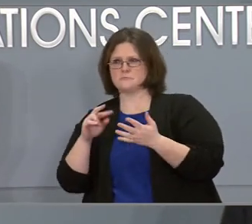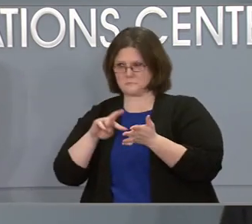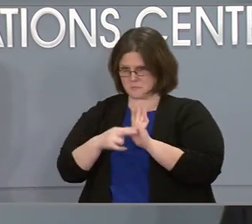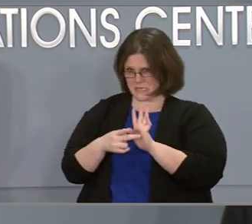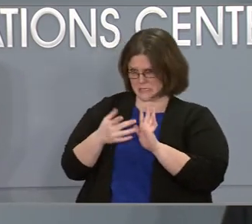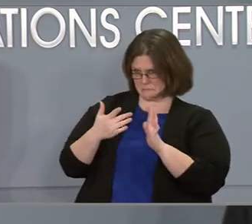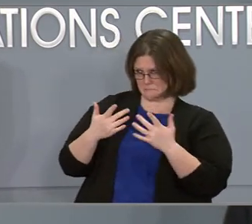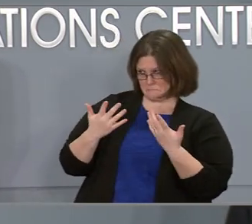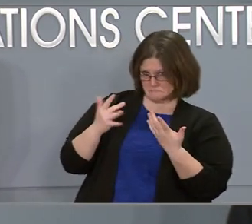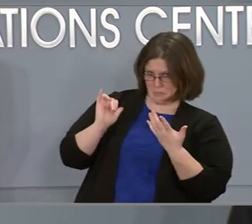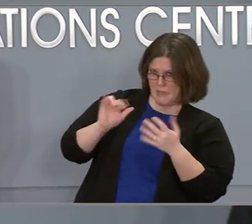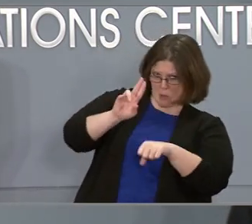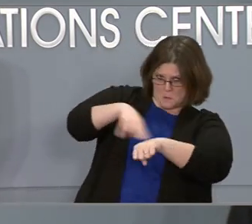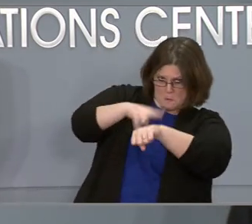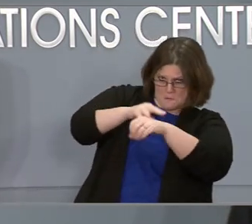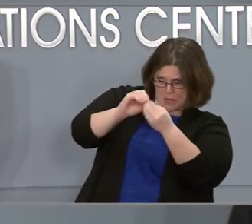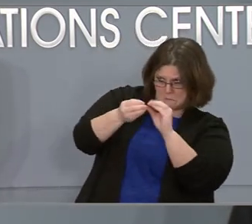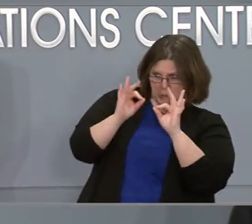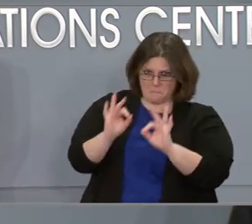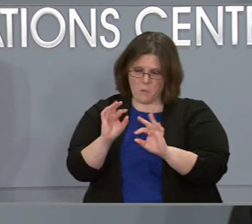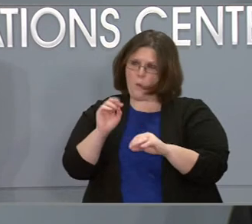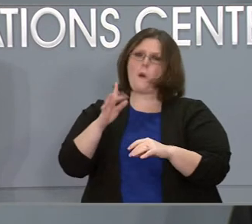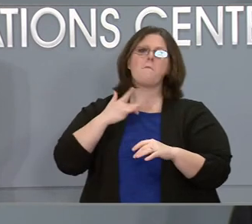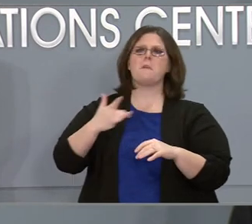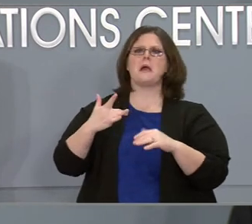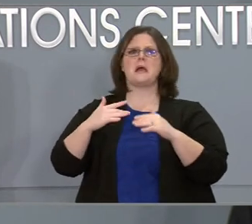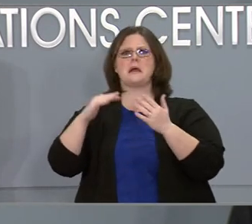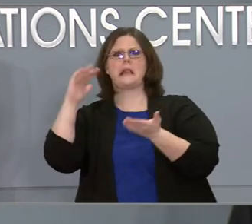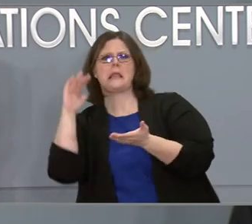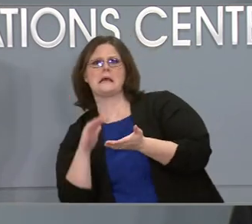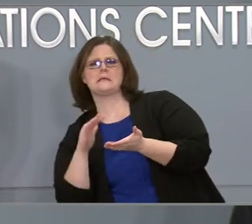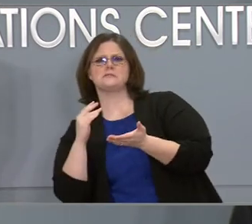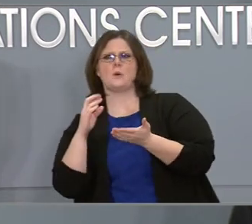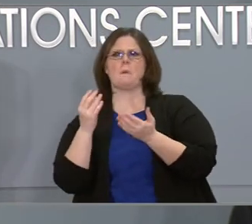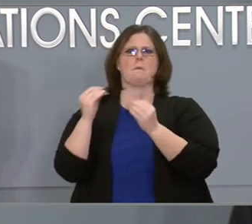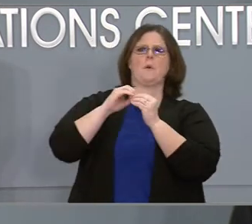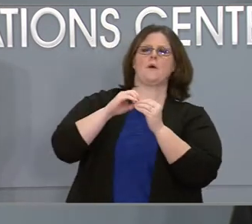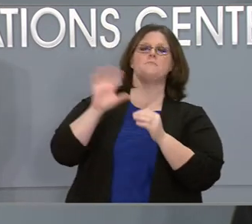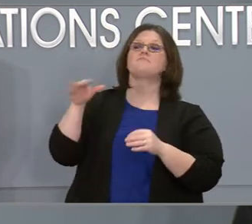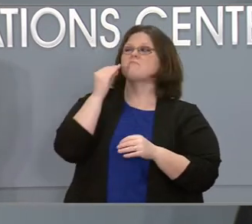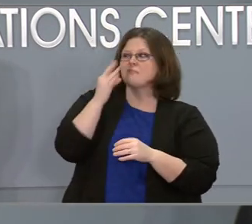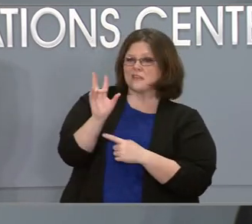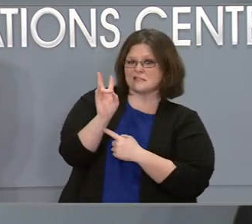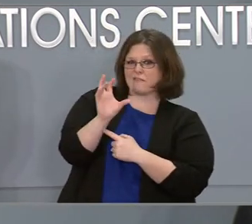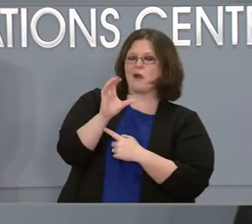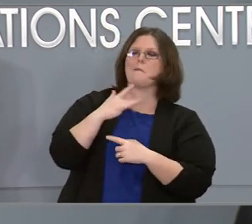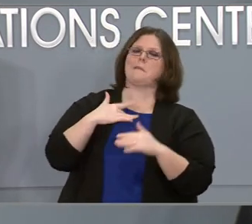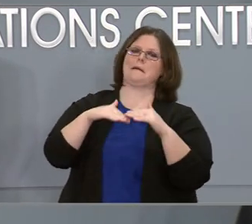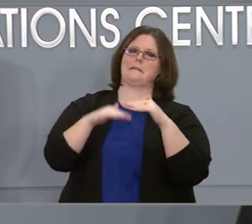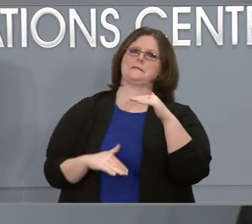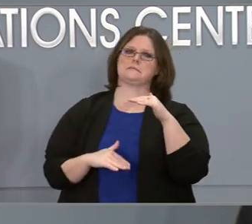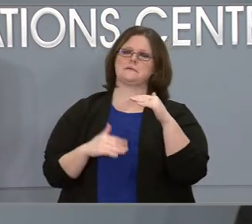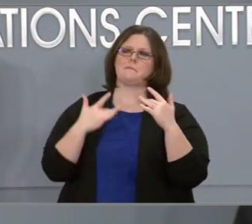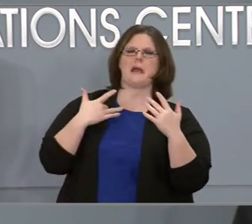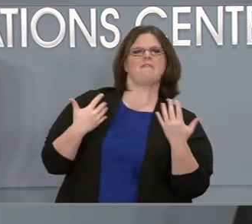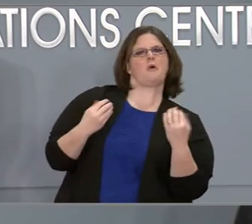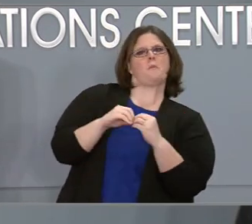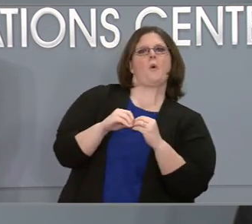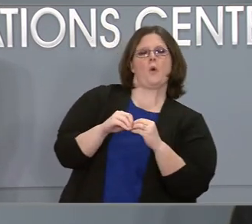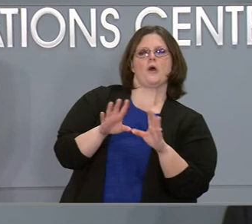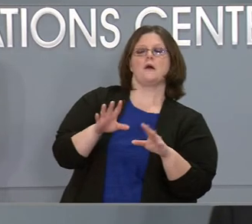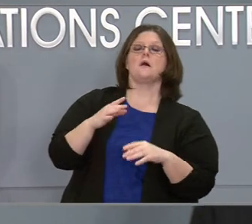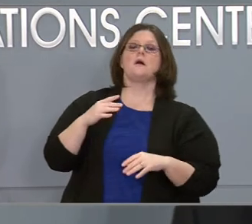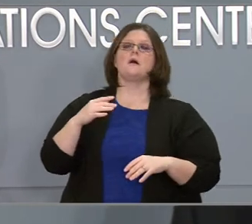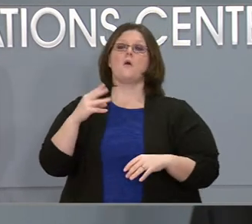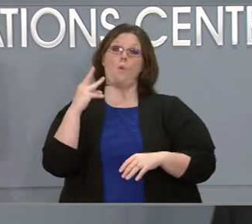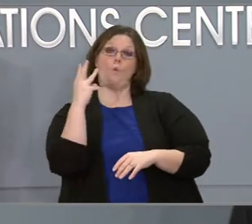would typically see for a storm like this as it's coming in? That's a great question. So it's a little less than normal, but what we can do, we have our western